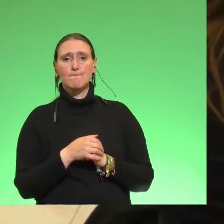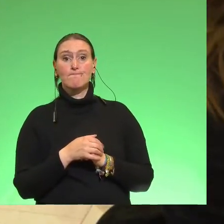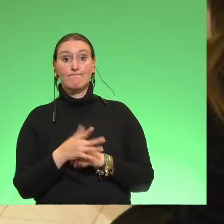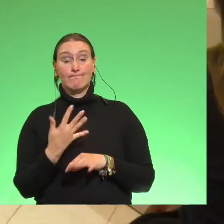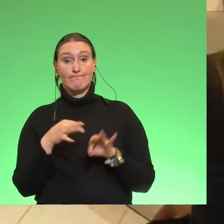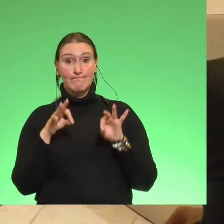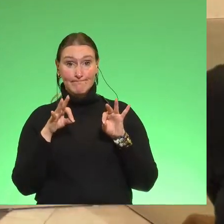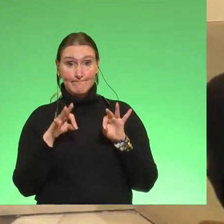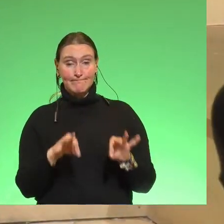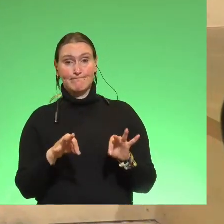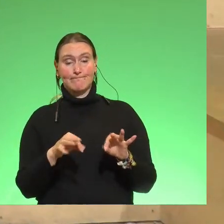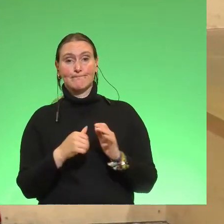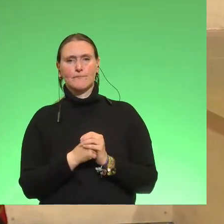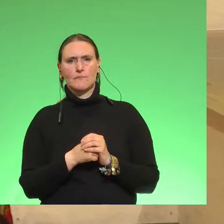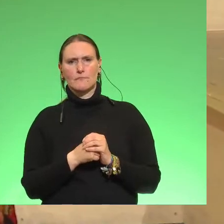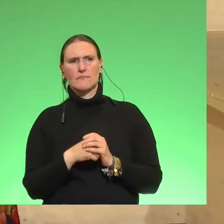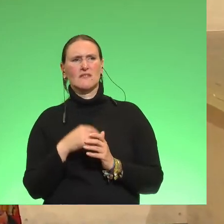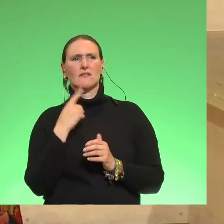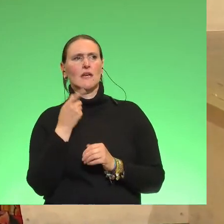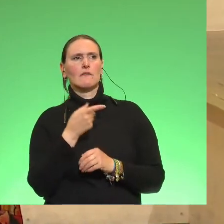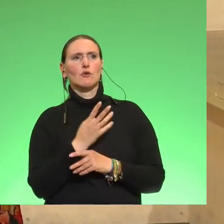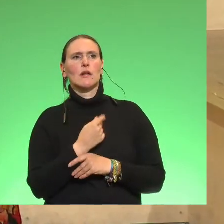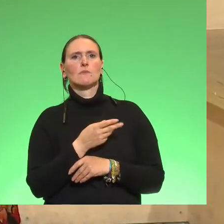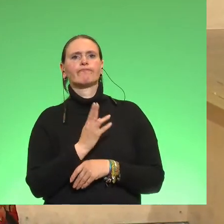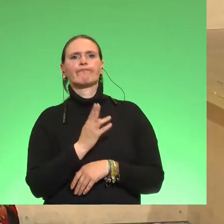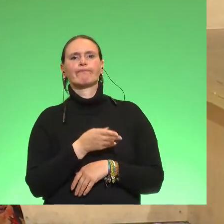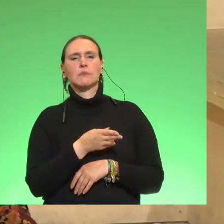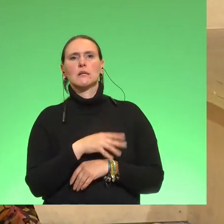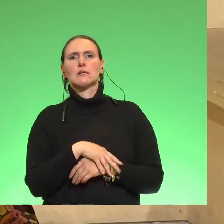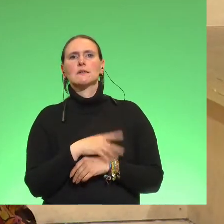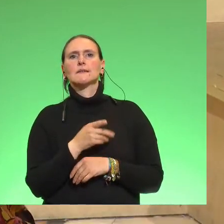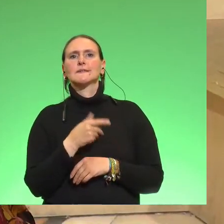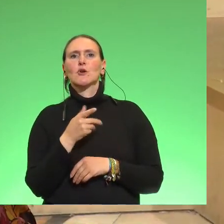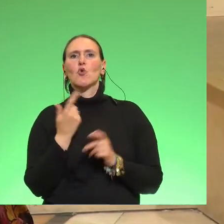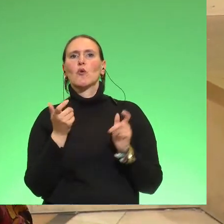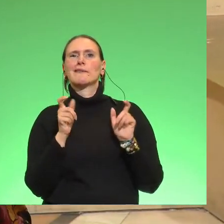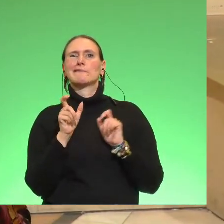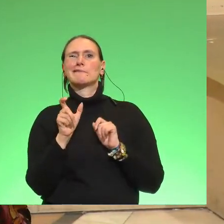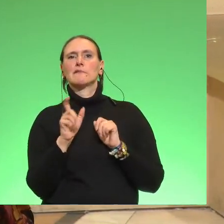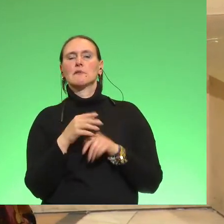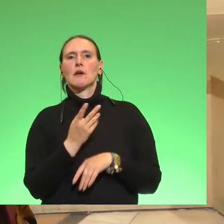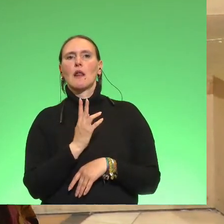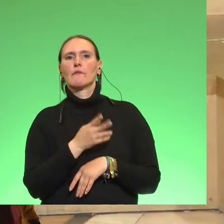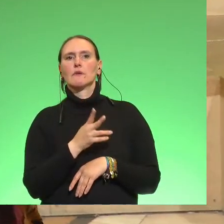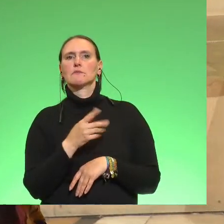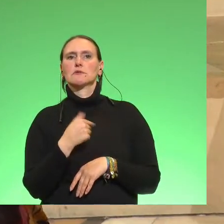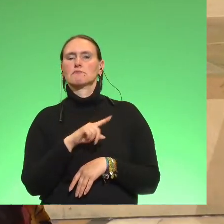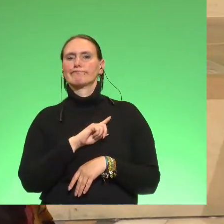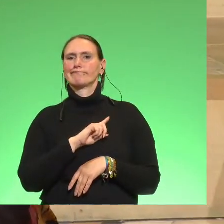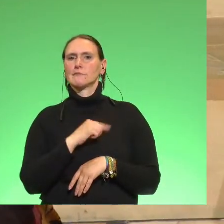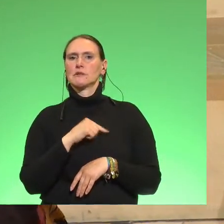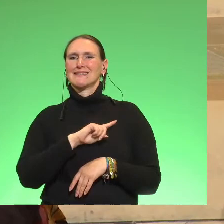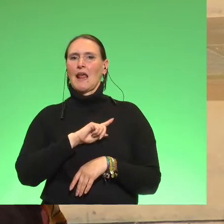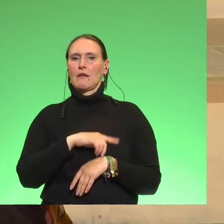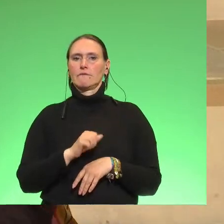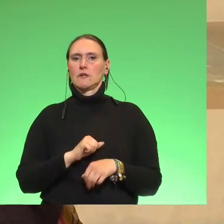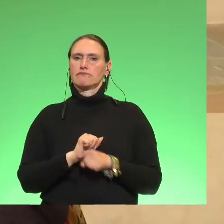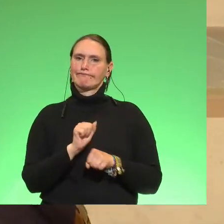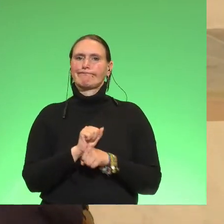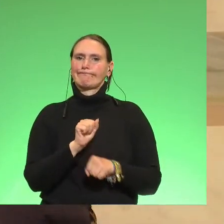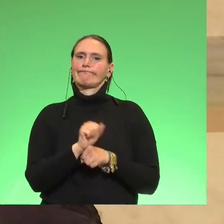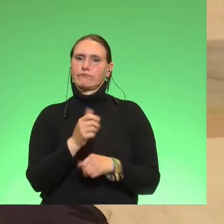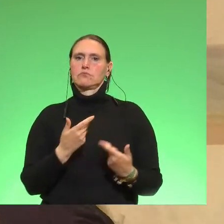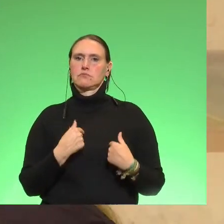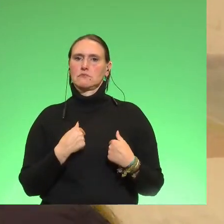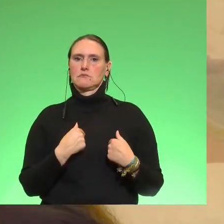the left, or what is the left? The so-called left is fighting itself. It comes also